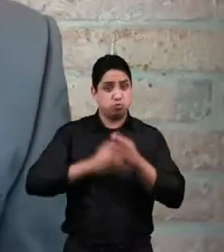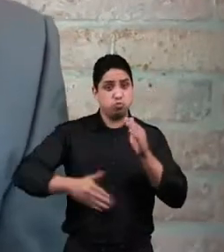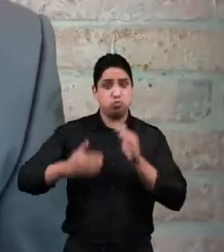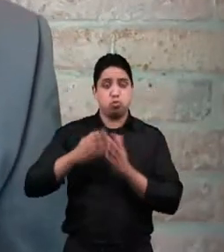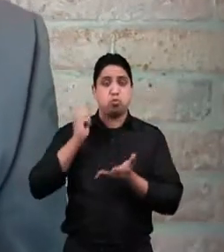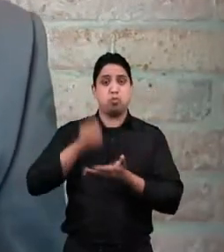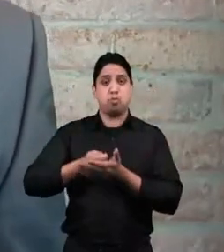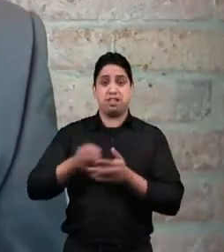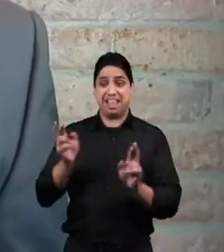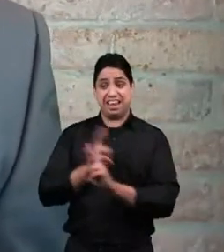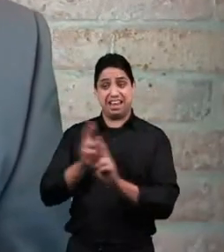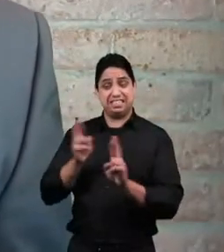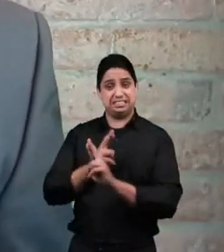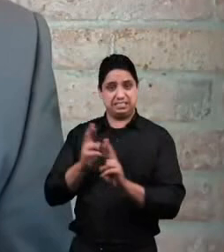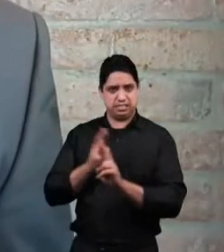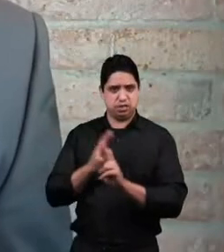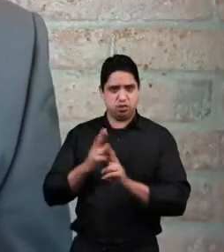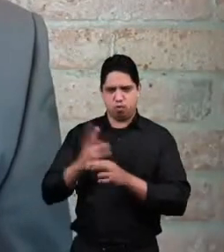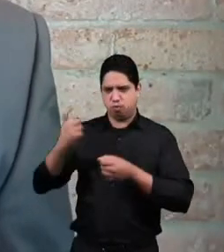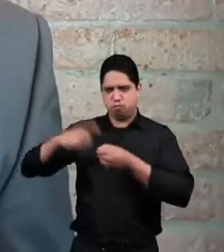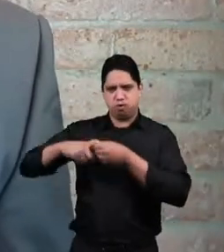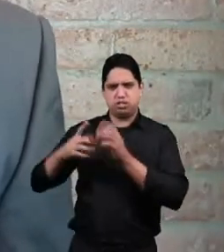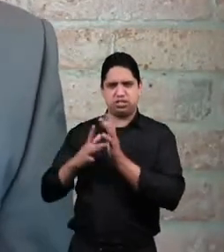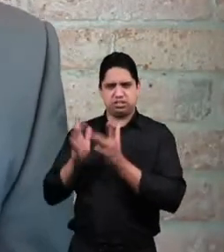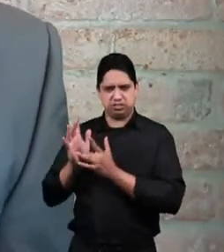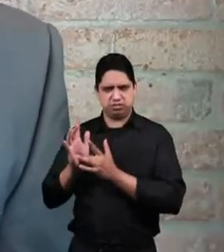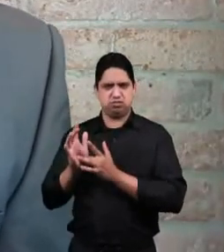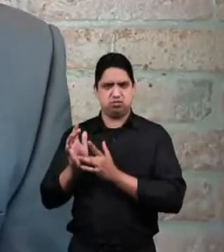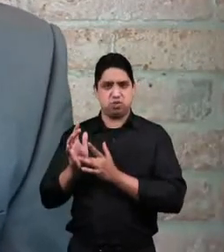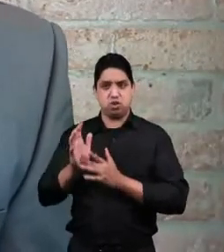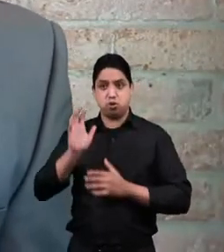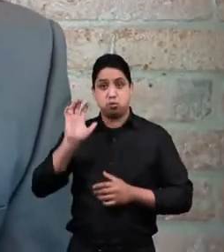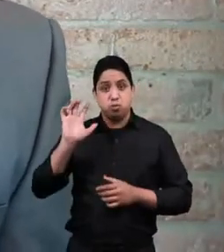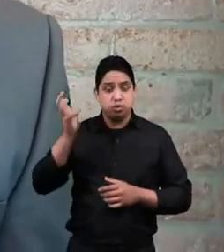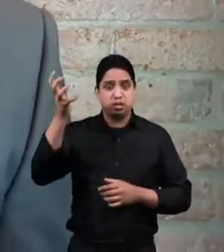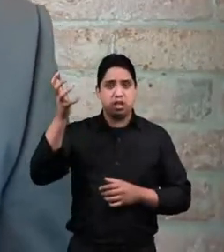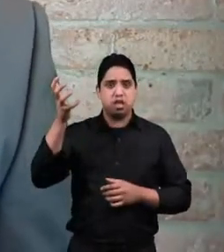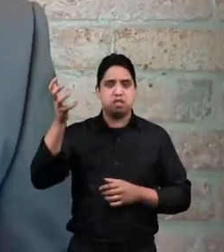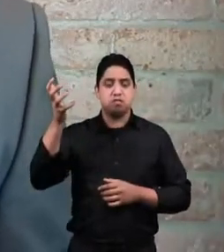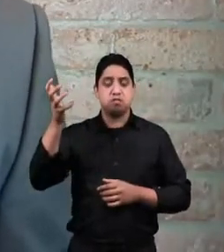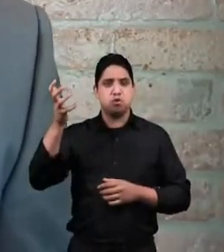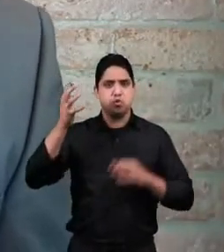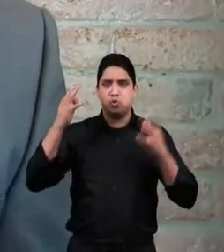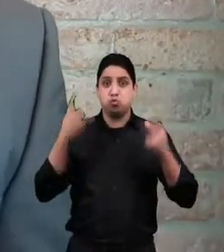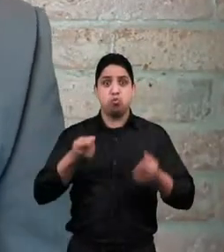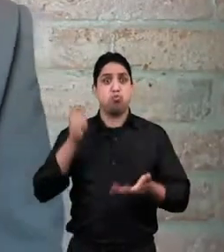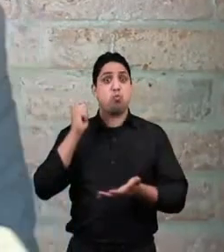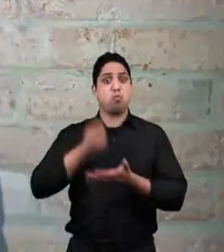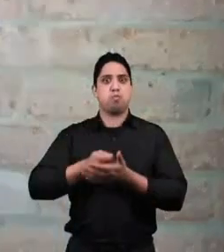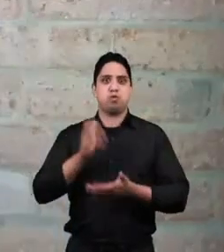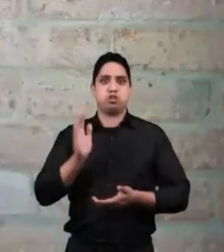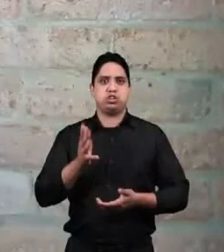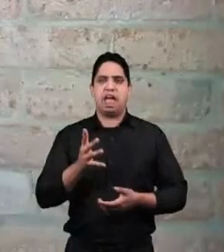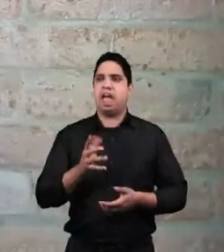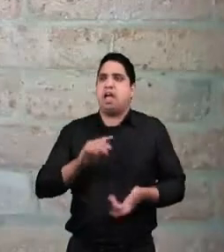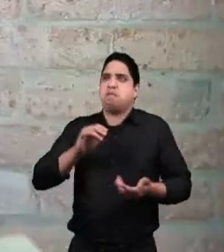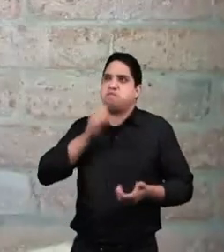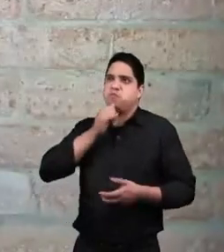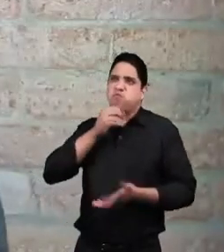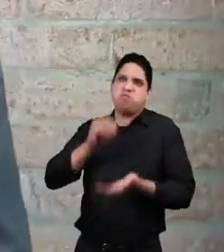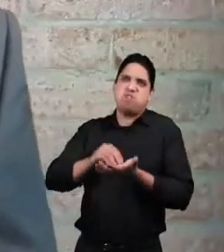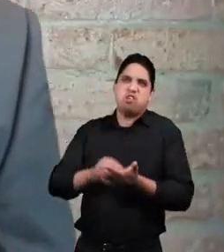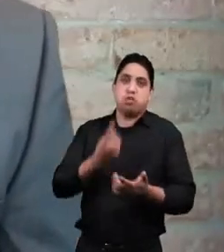have all been completed. There exists not a signal for the church, different to the